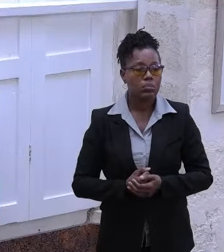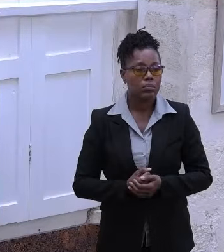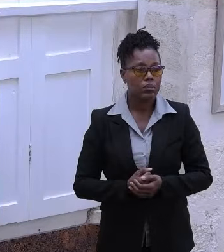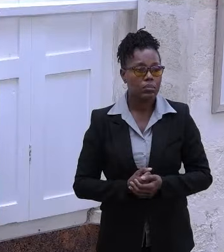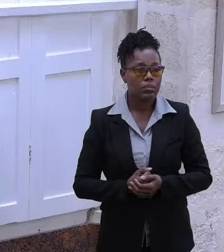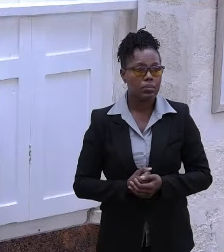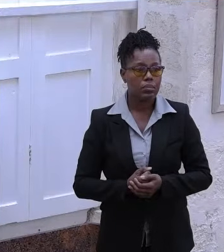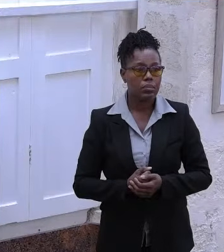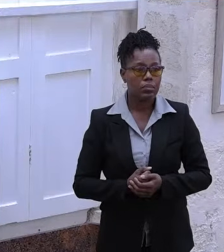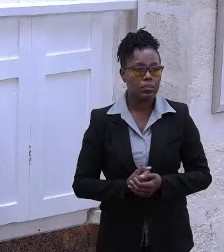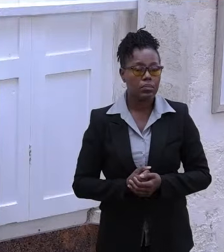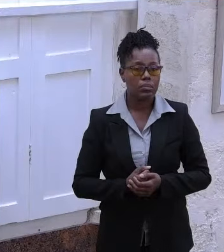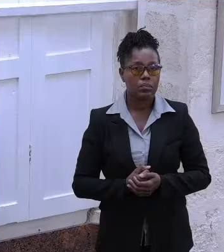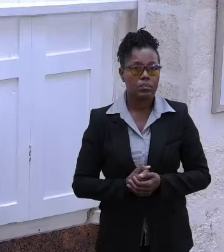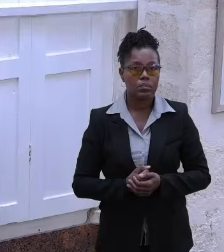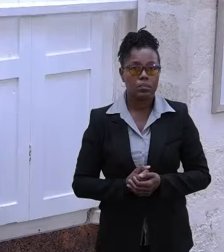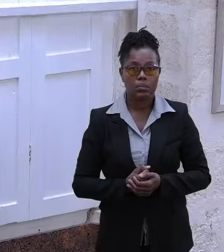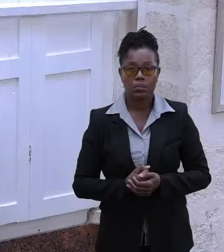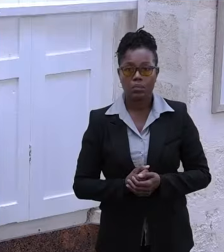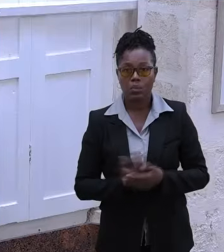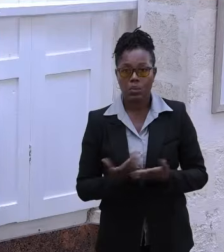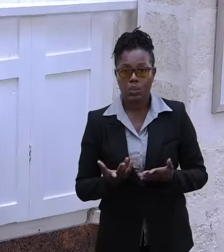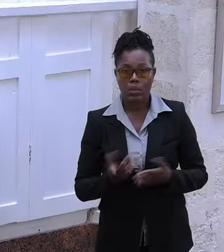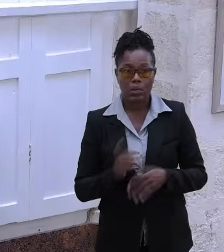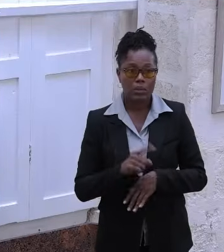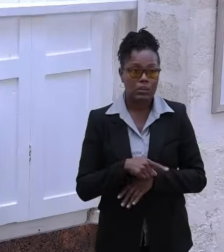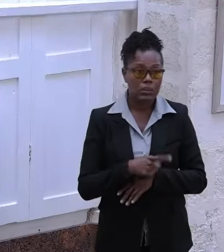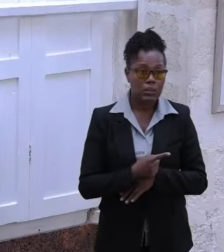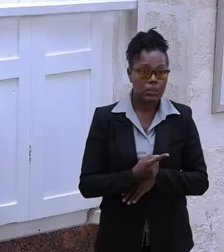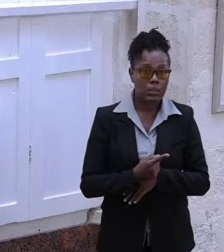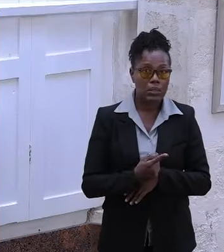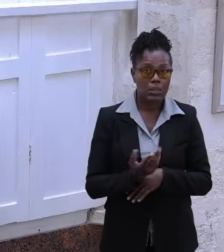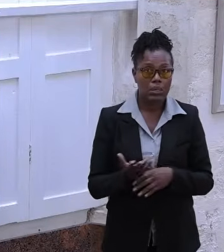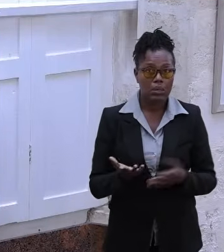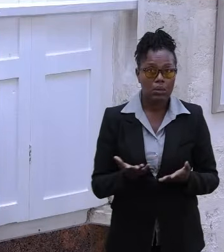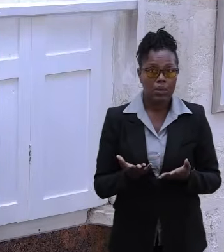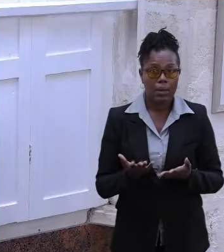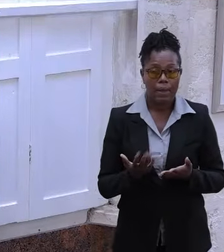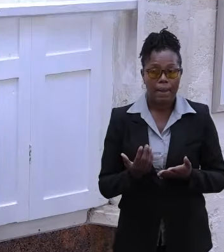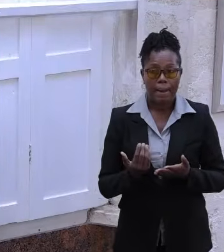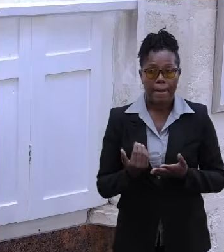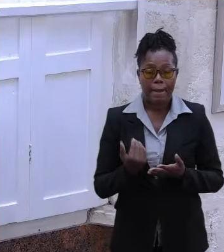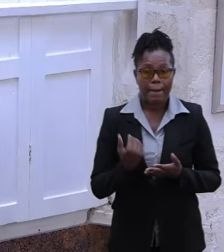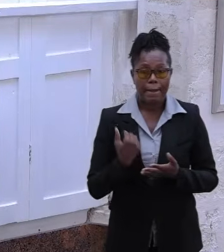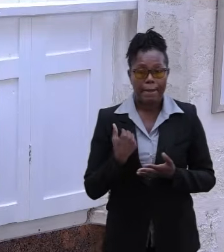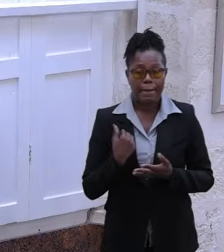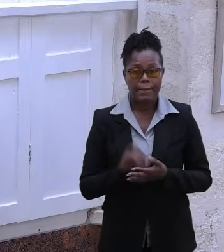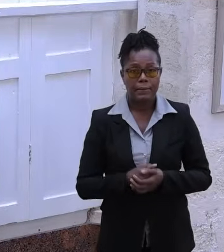Miss Hambling, the dates available. You can use the mic, please. You can use it.